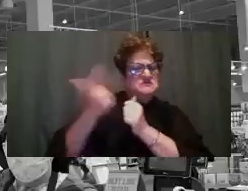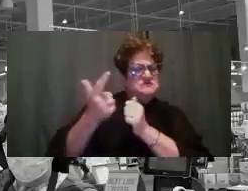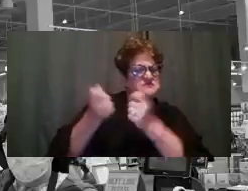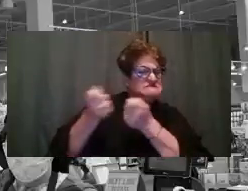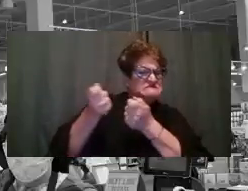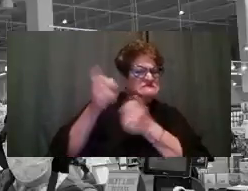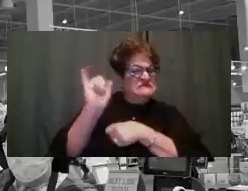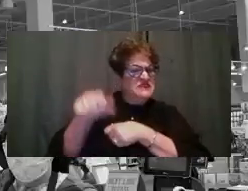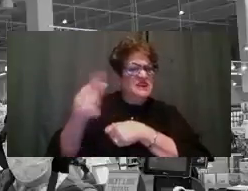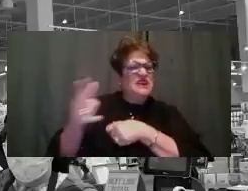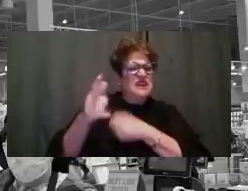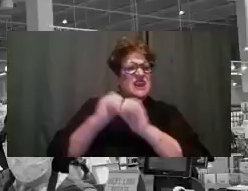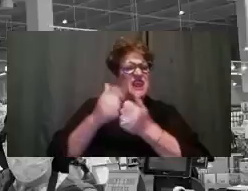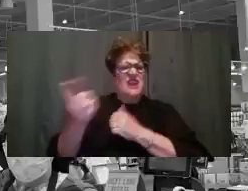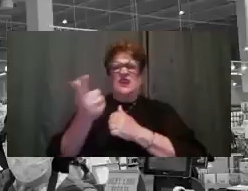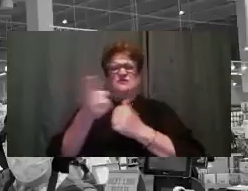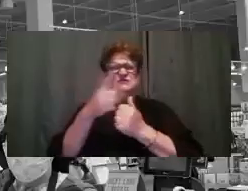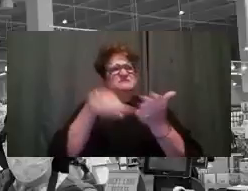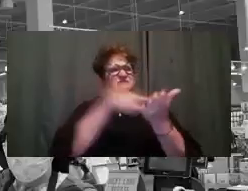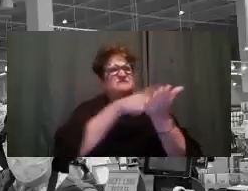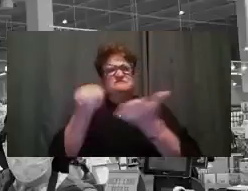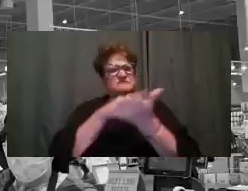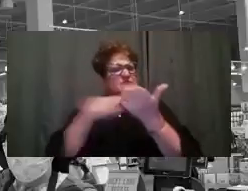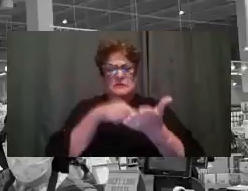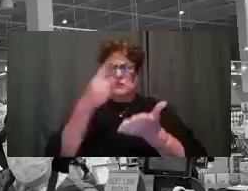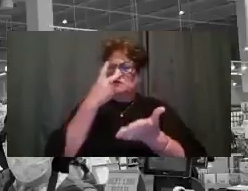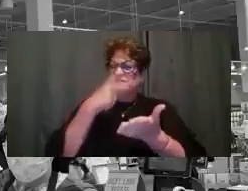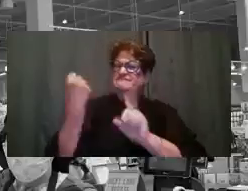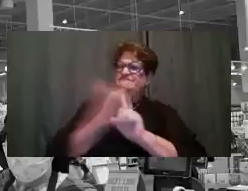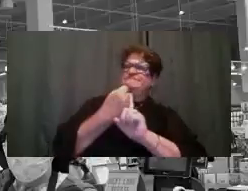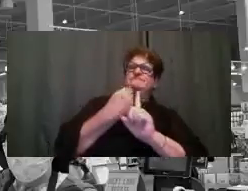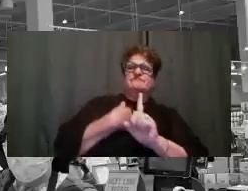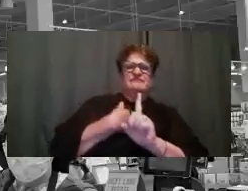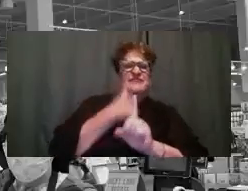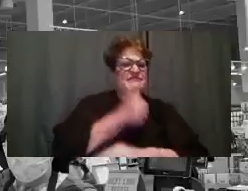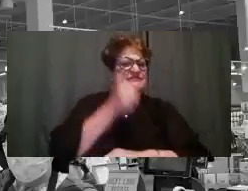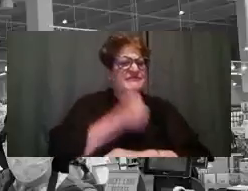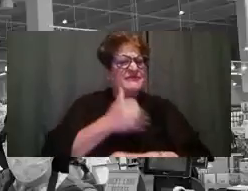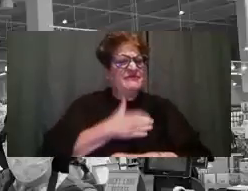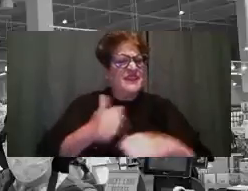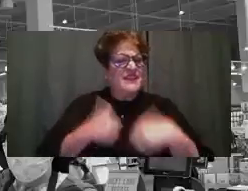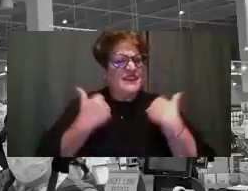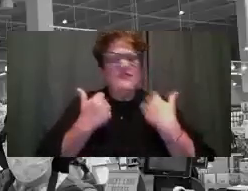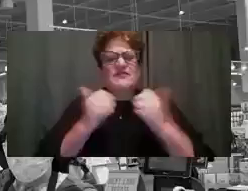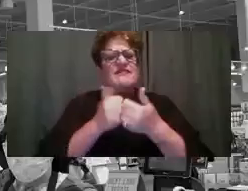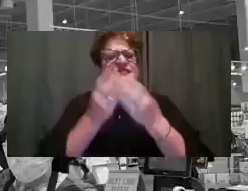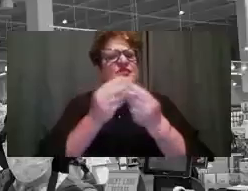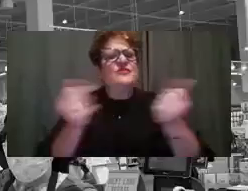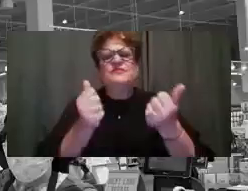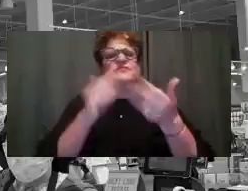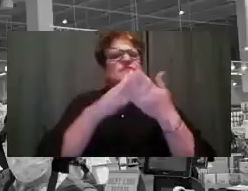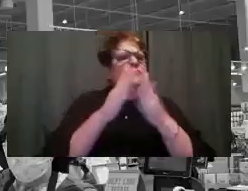with people how they see it impacting their day-to-day lives, and finally, the solutions, community organizing, and